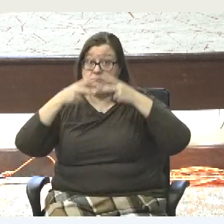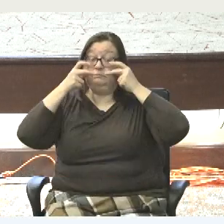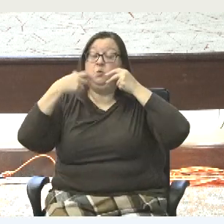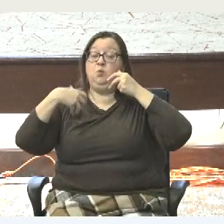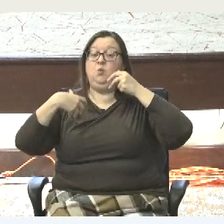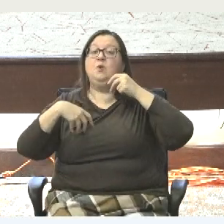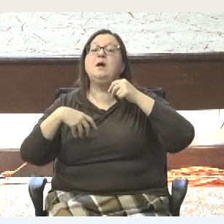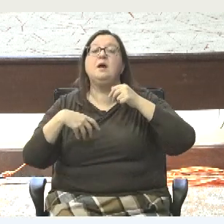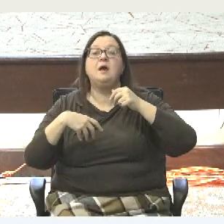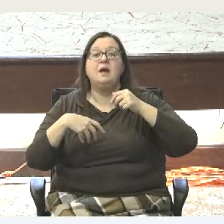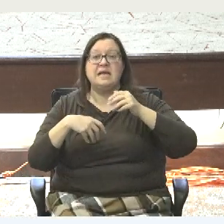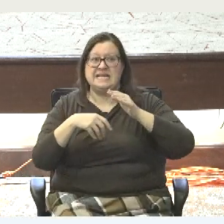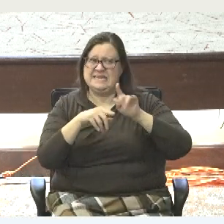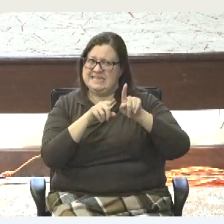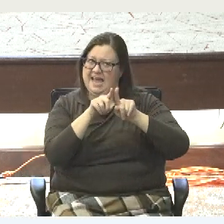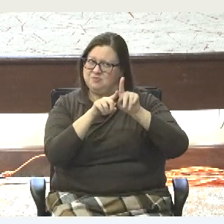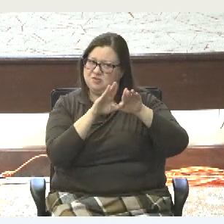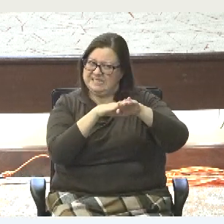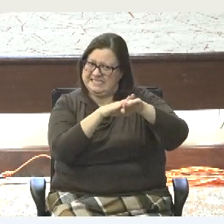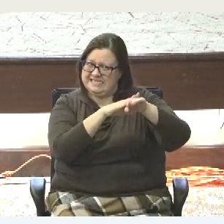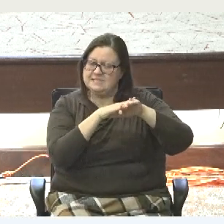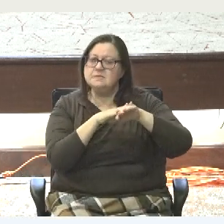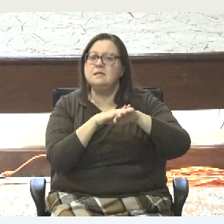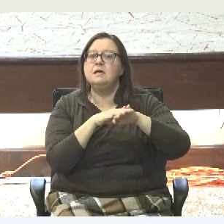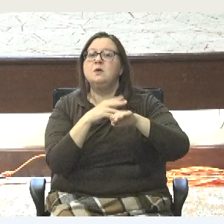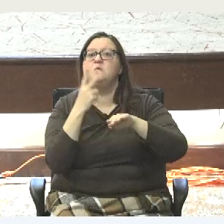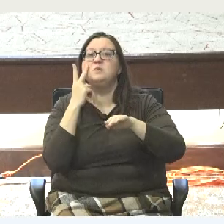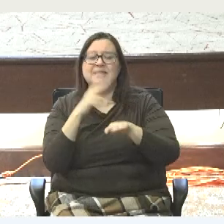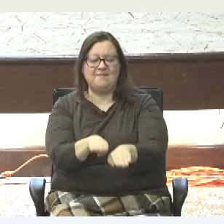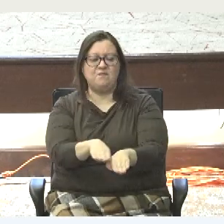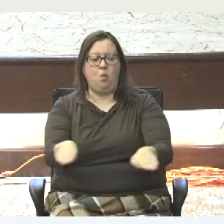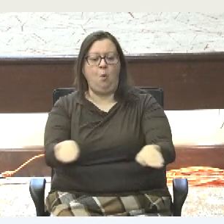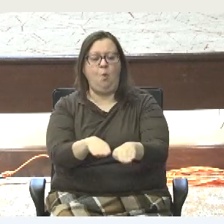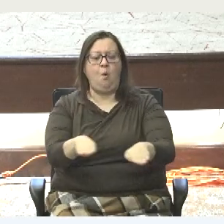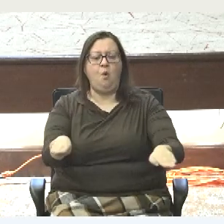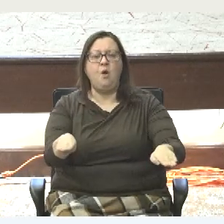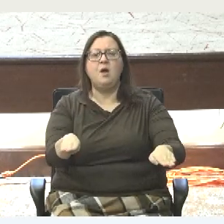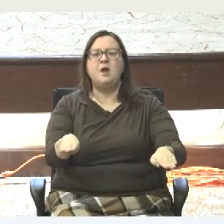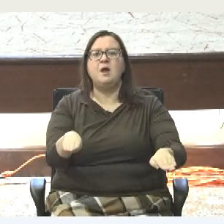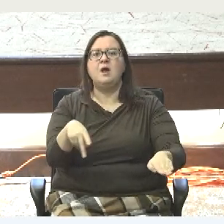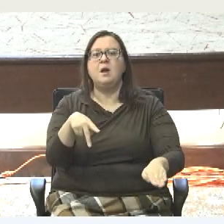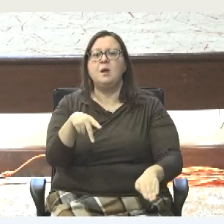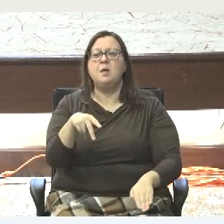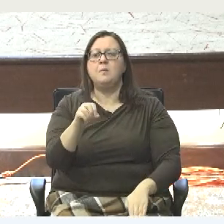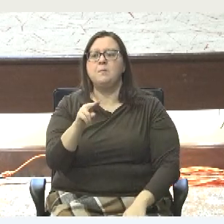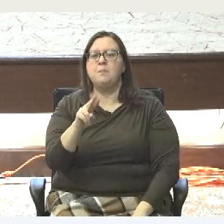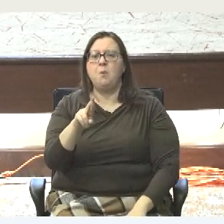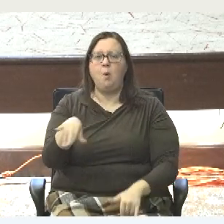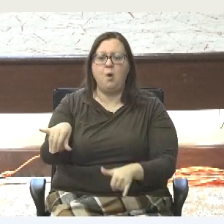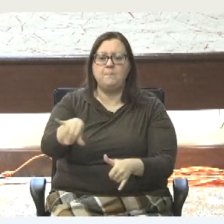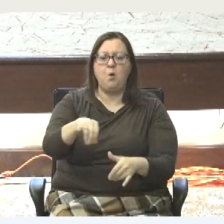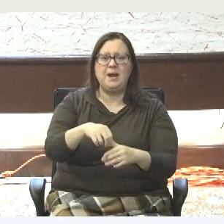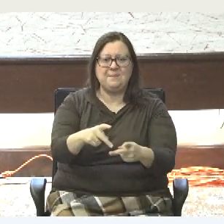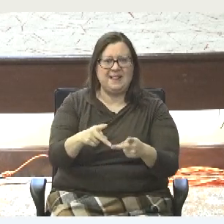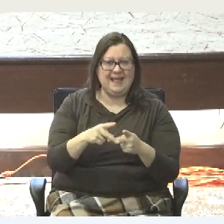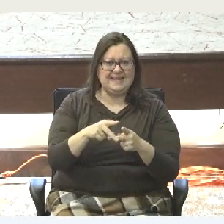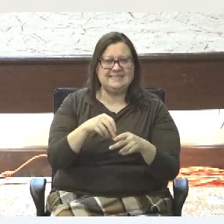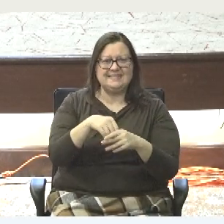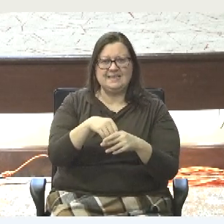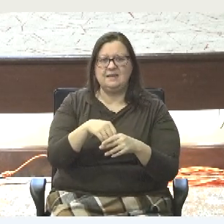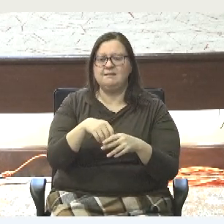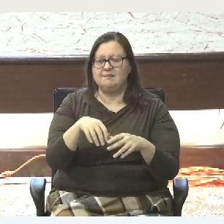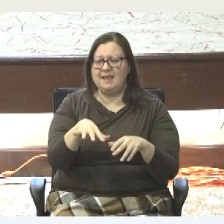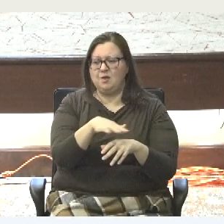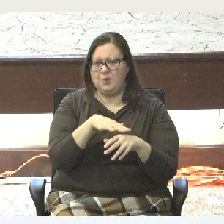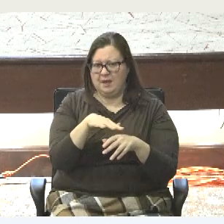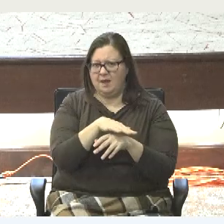I want to give an asterisk right here. The flooring is all pour in place throughout this area, accessible. I